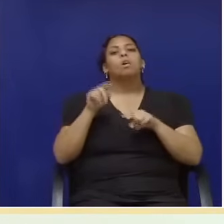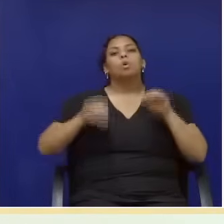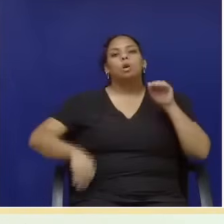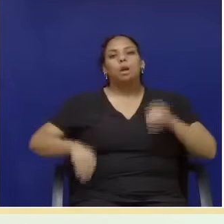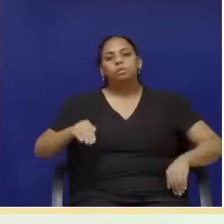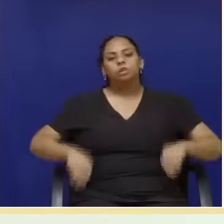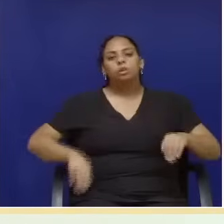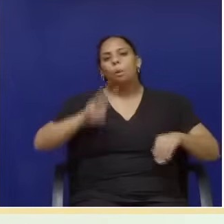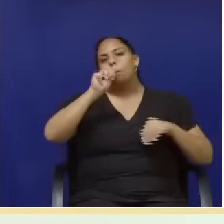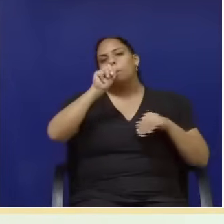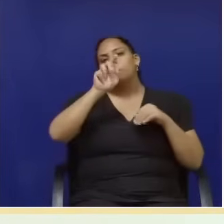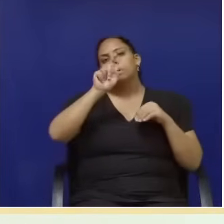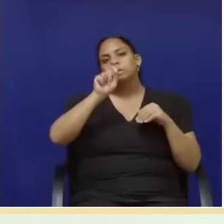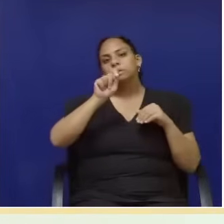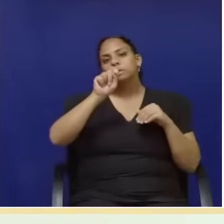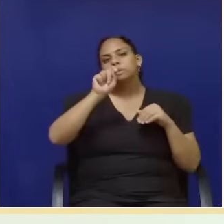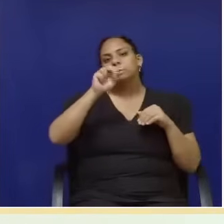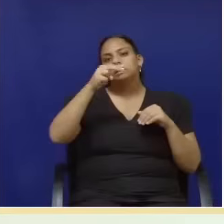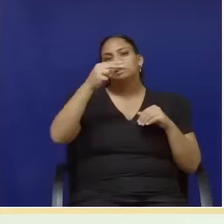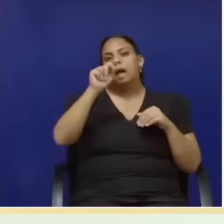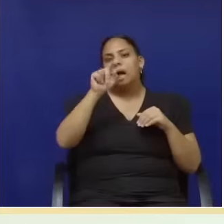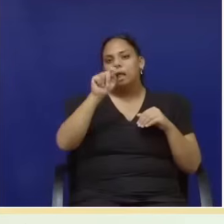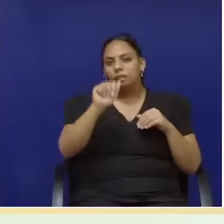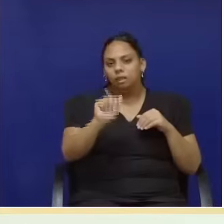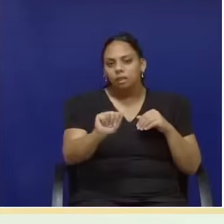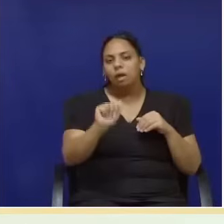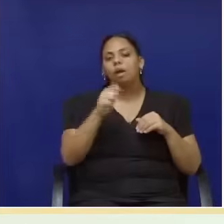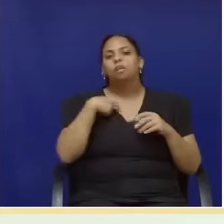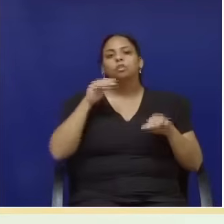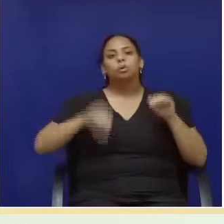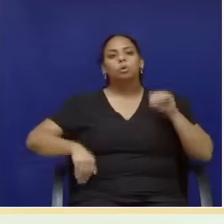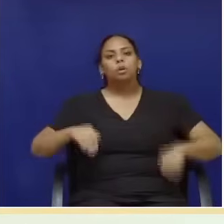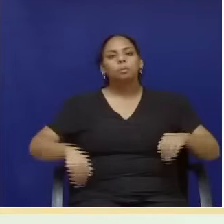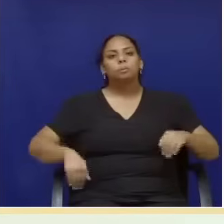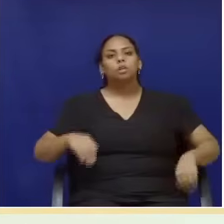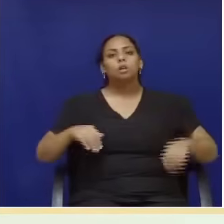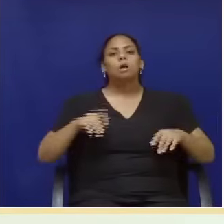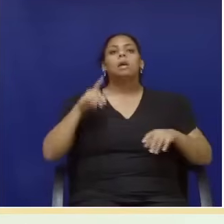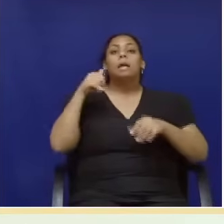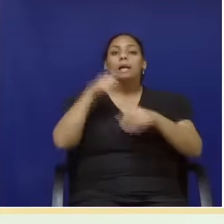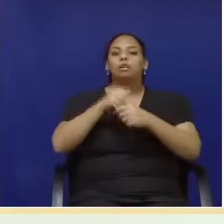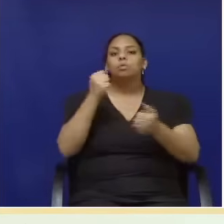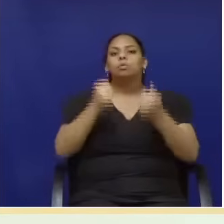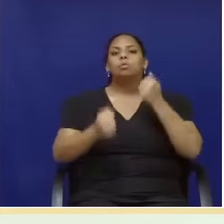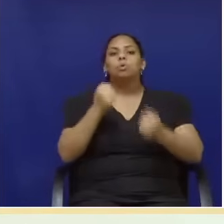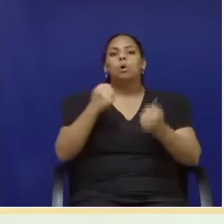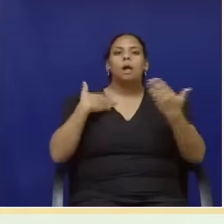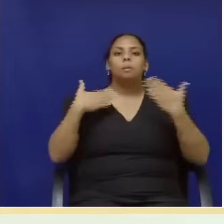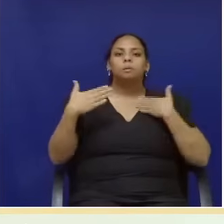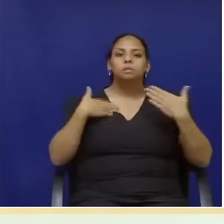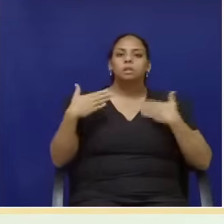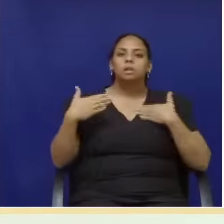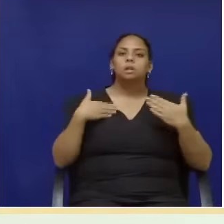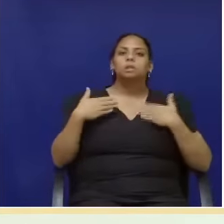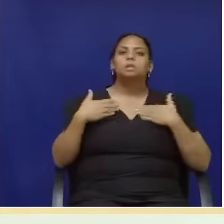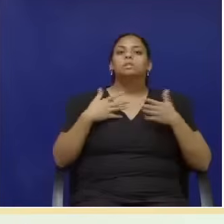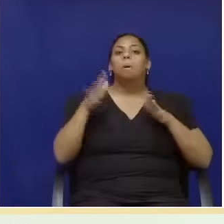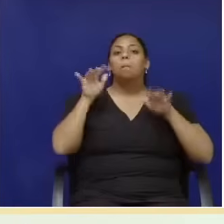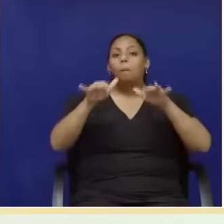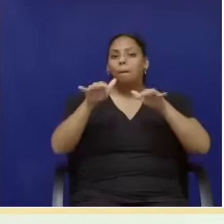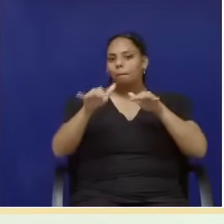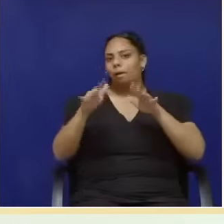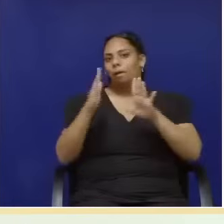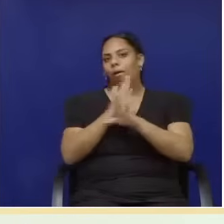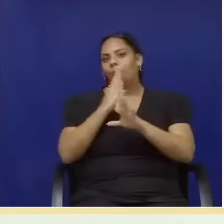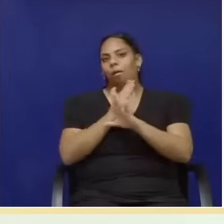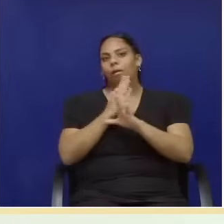Mthatha and Pretoria High Courts, and considering that corruption within court administration directly comprises public confidence in